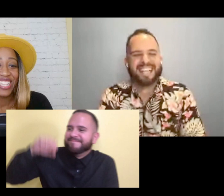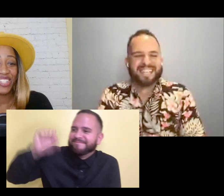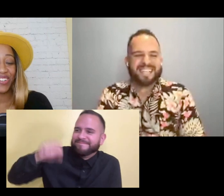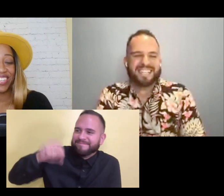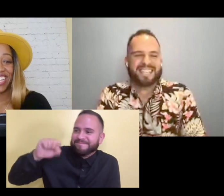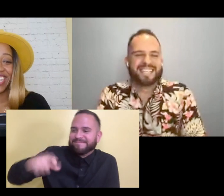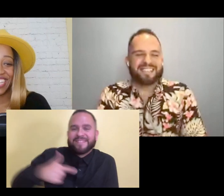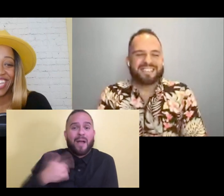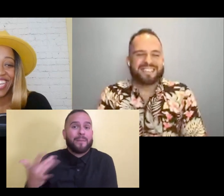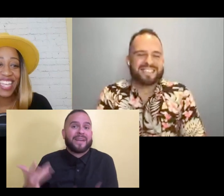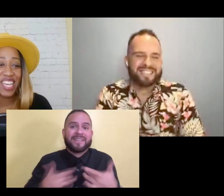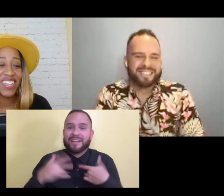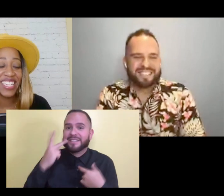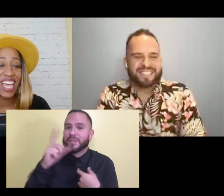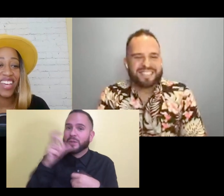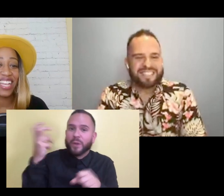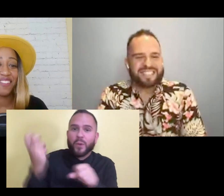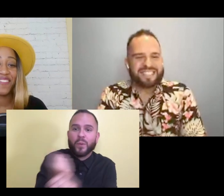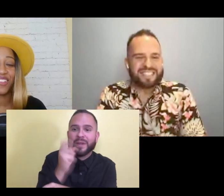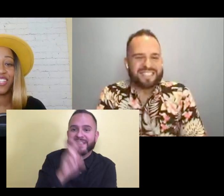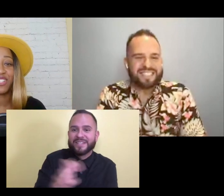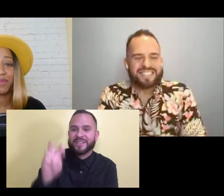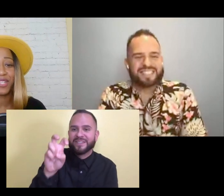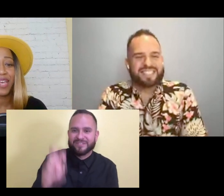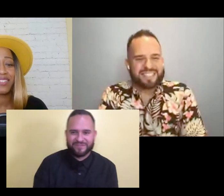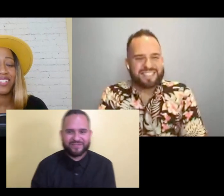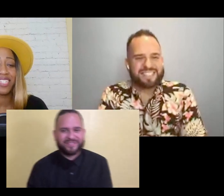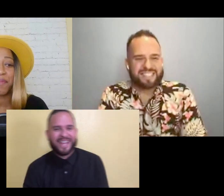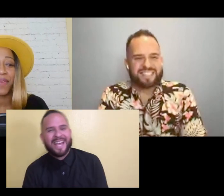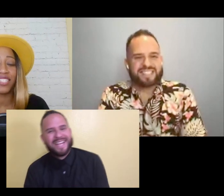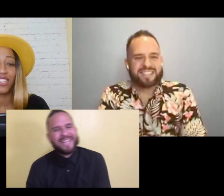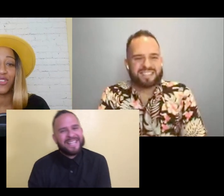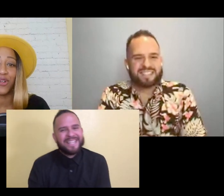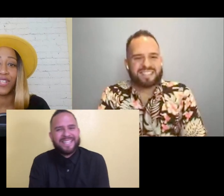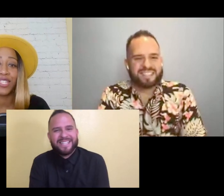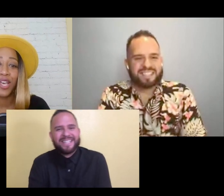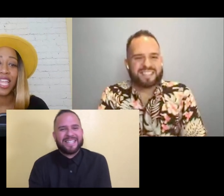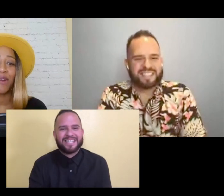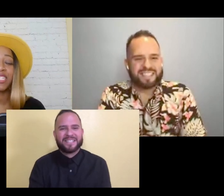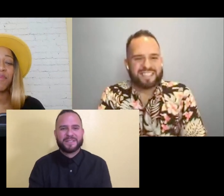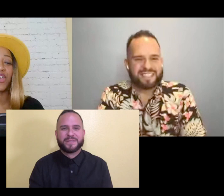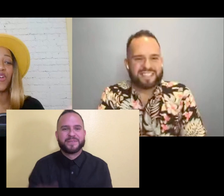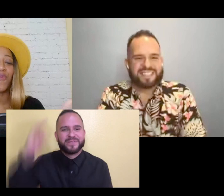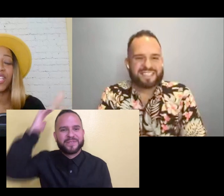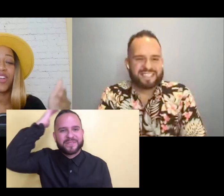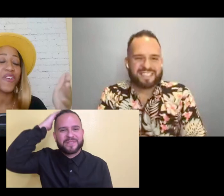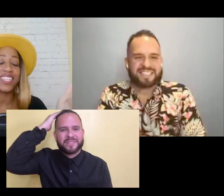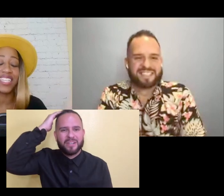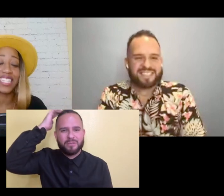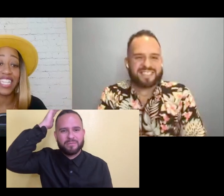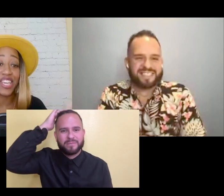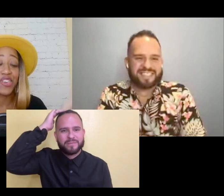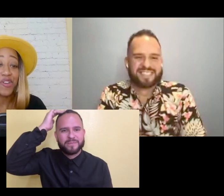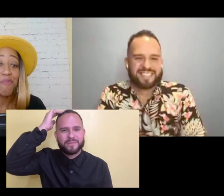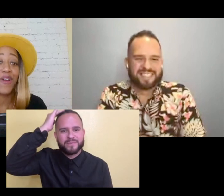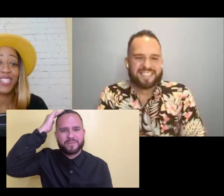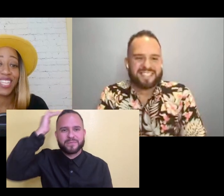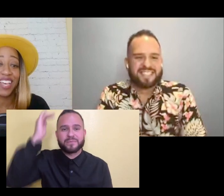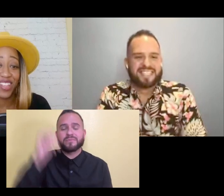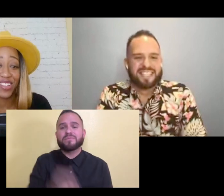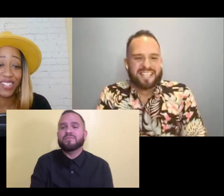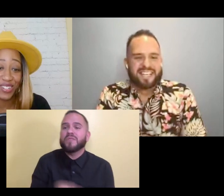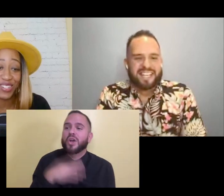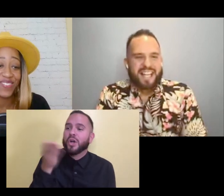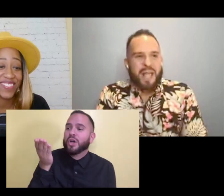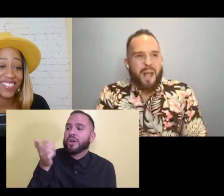that. So now you mentioned having a lot of fun on these trips and you have such amazing stories. Now, what's one of the craziest things that you